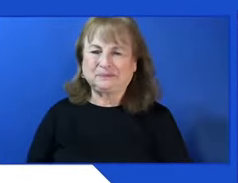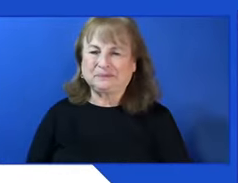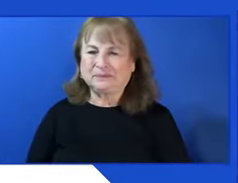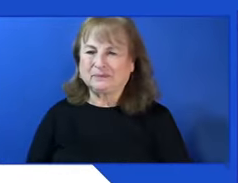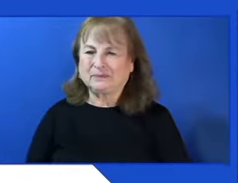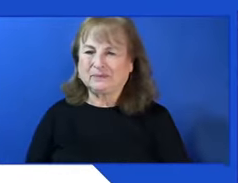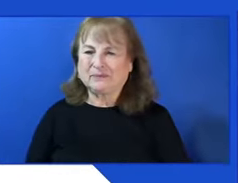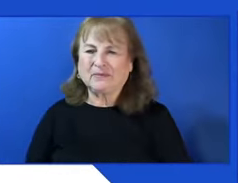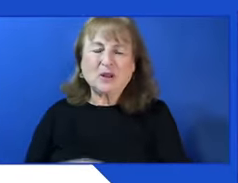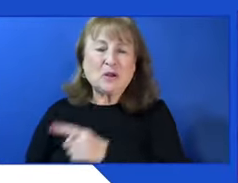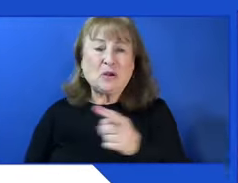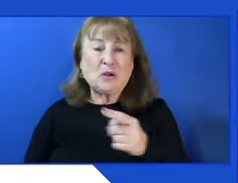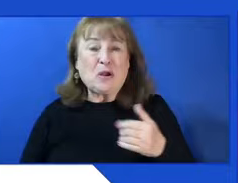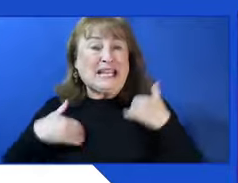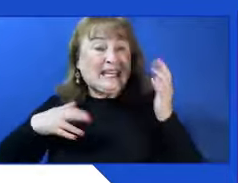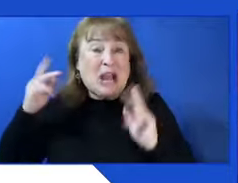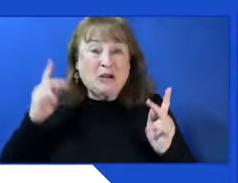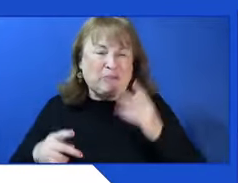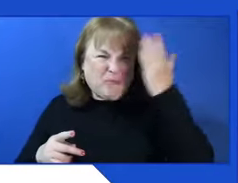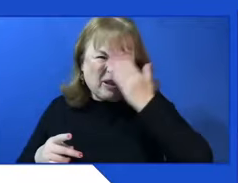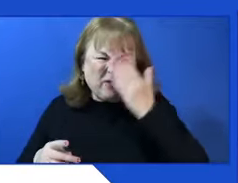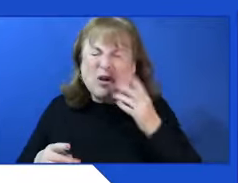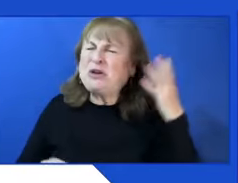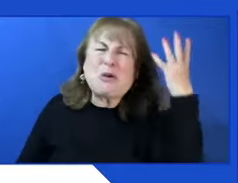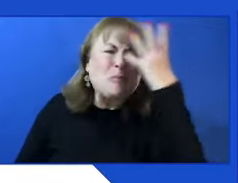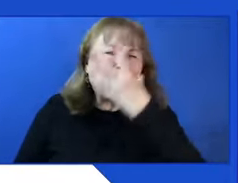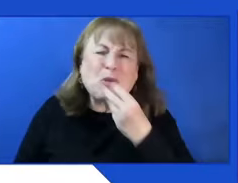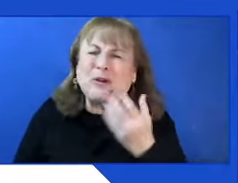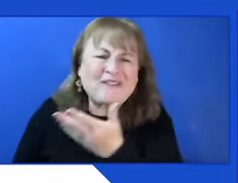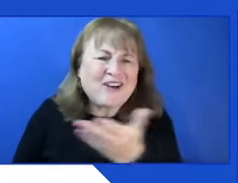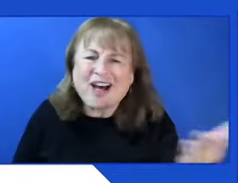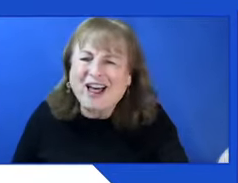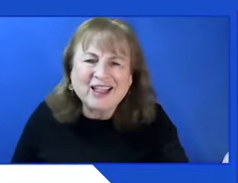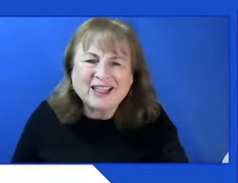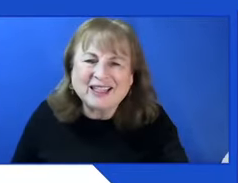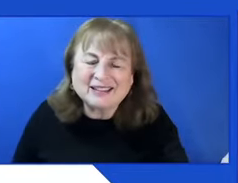All you young people in the front, you are beautiful.